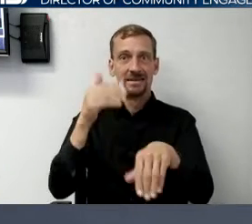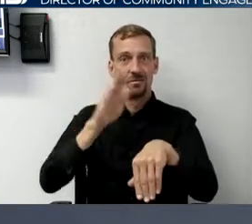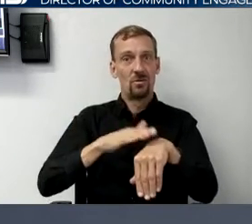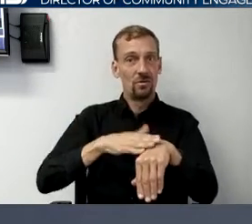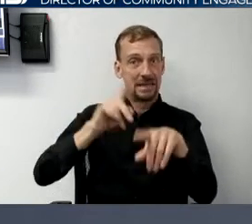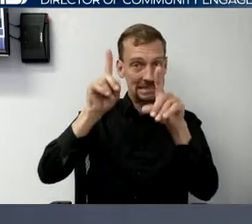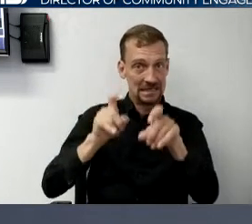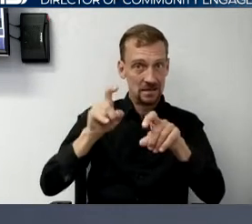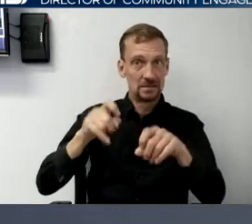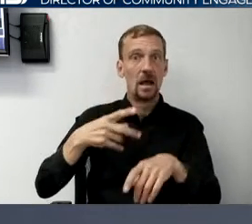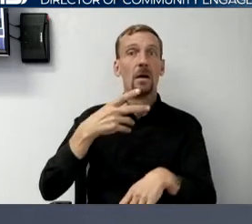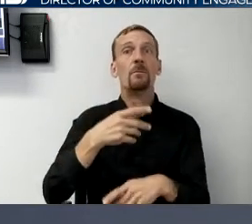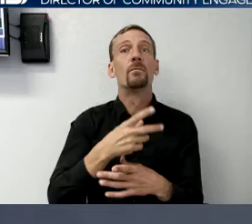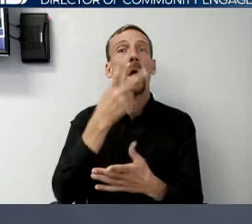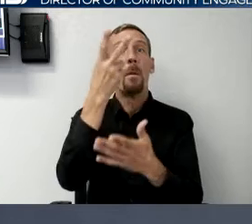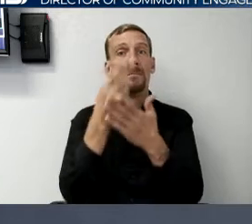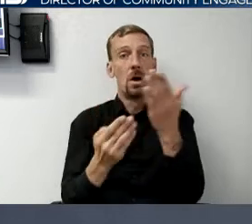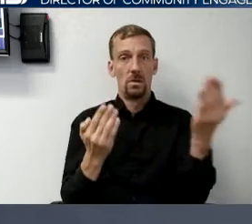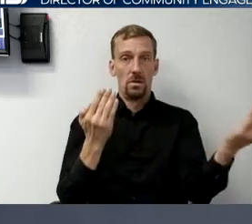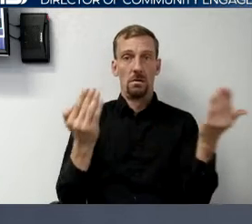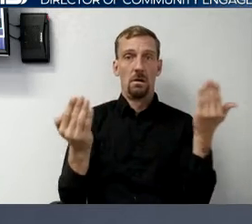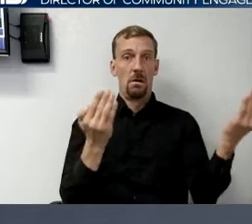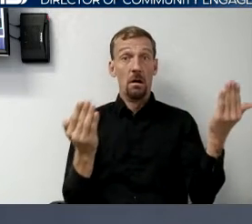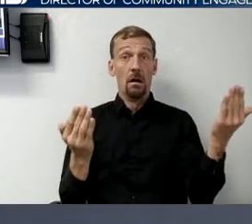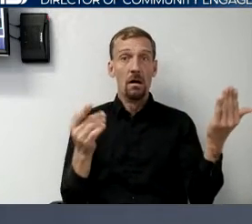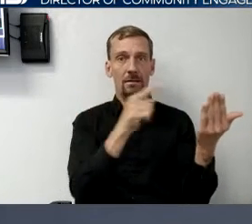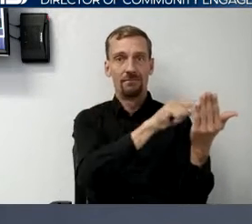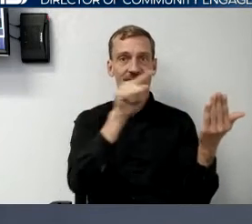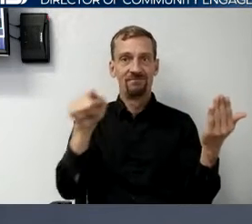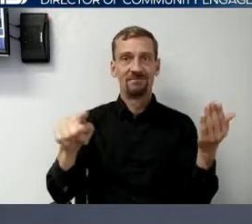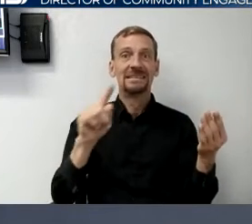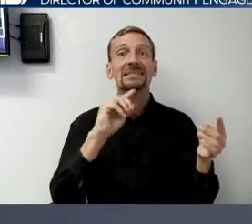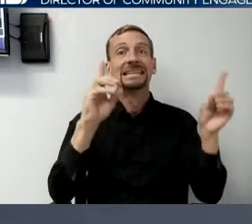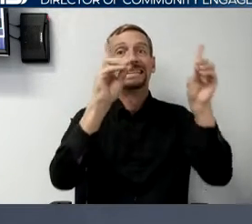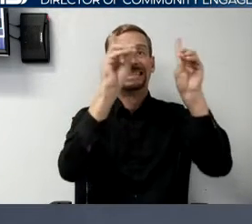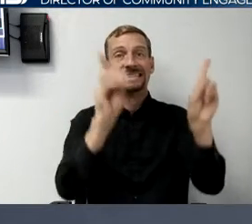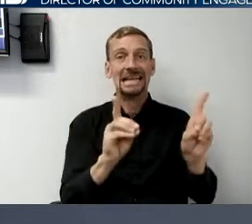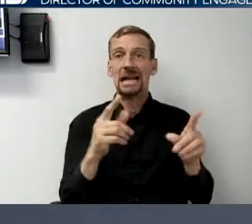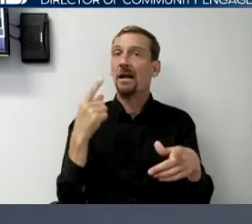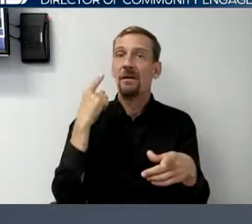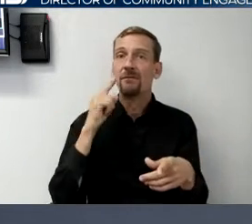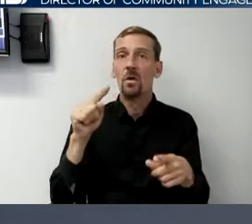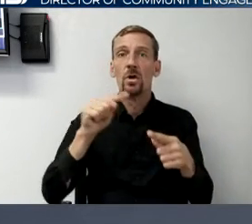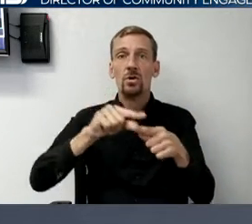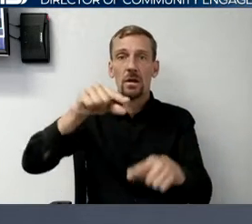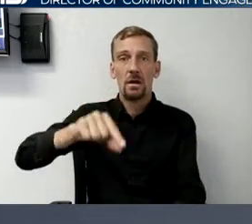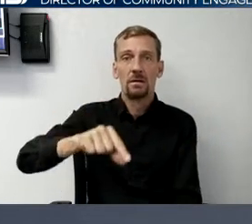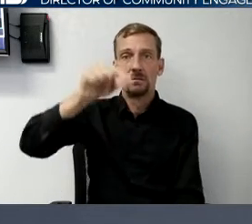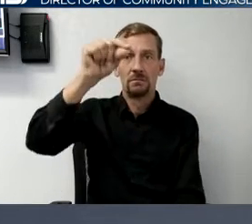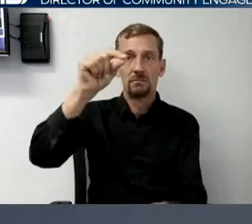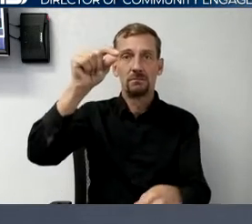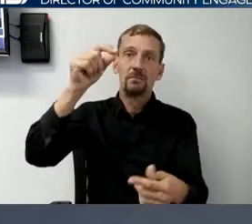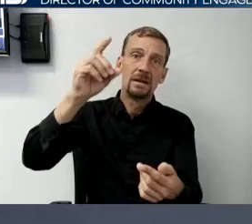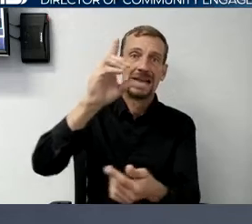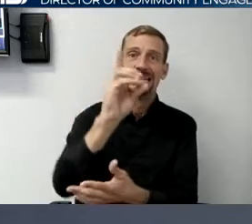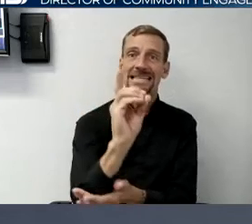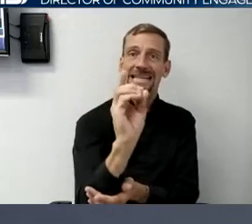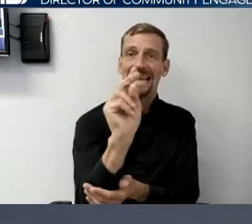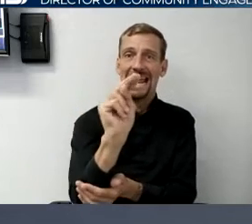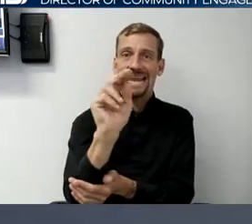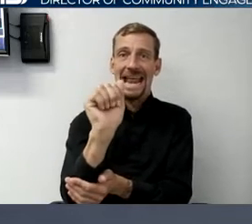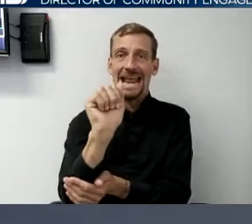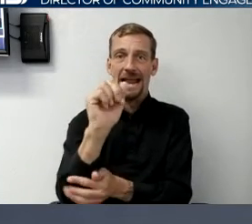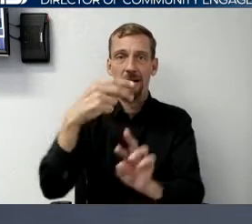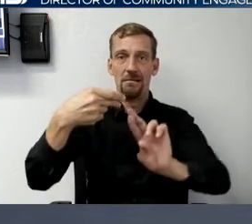those analyzers are designed to actually detect the DNA of the